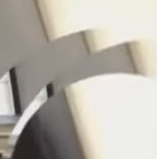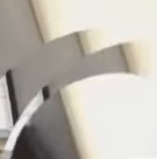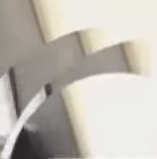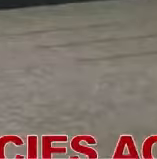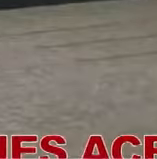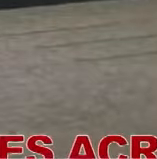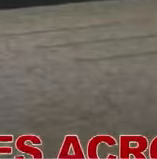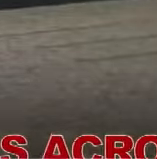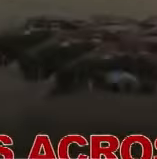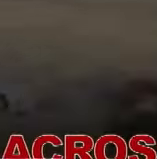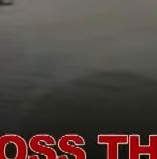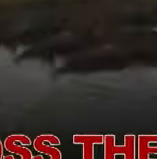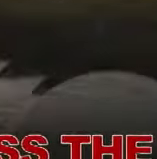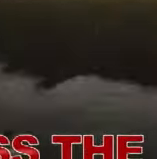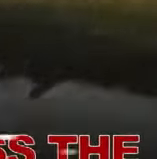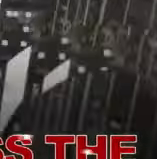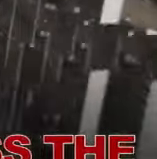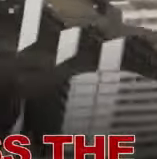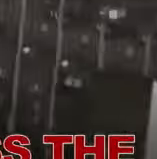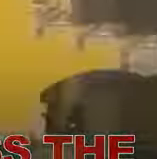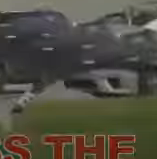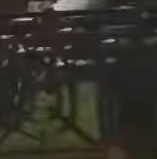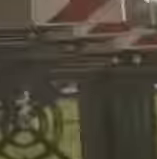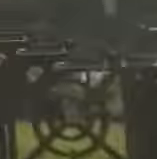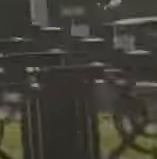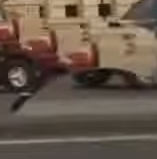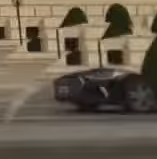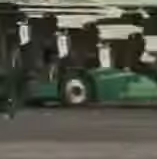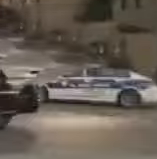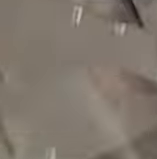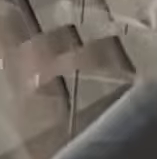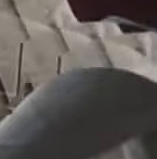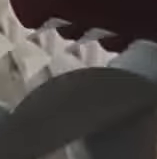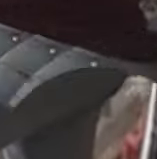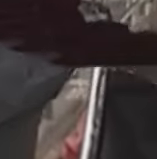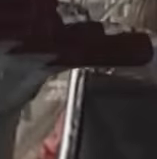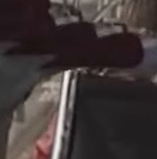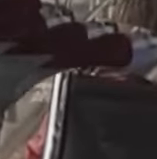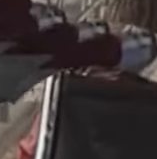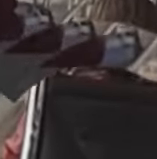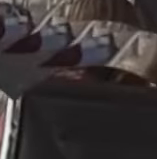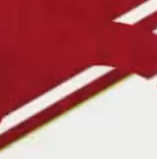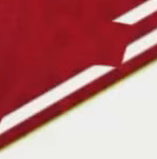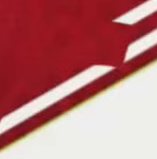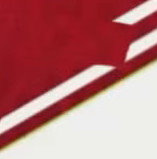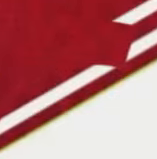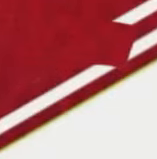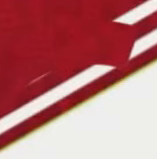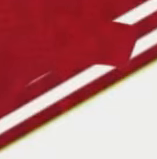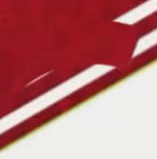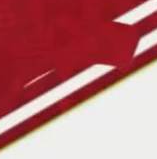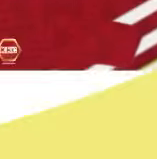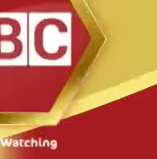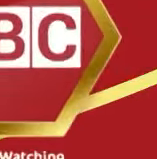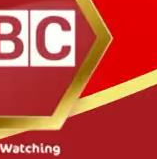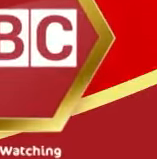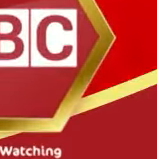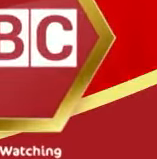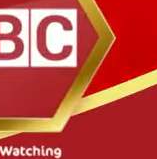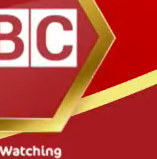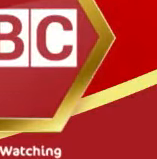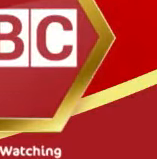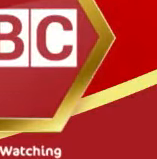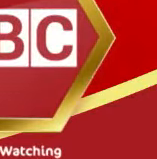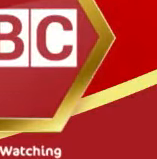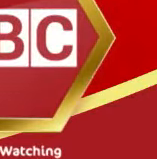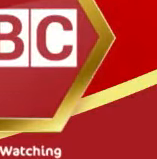to demystify policies across the country, across the world. Join me, O'Brien Kimani, on Inside Government, only